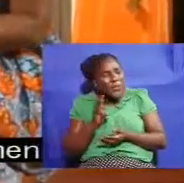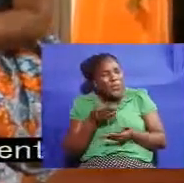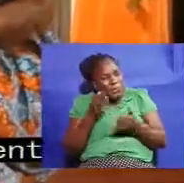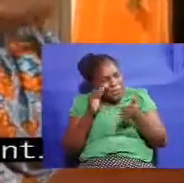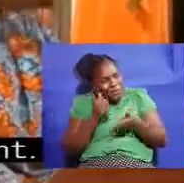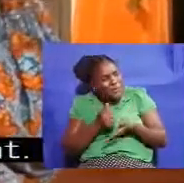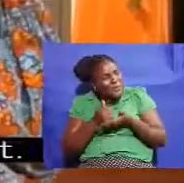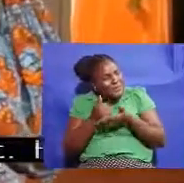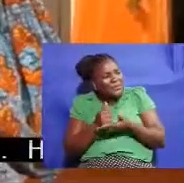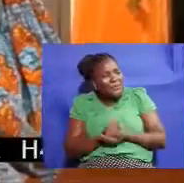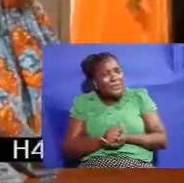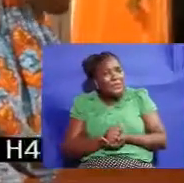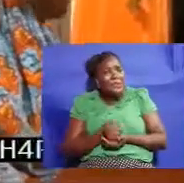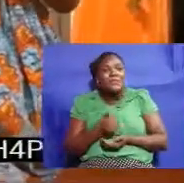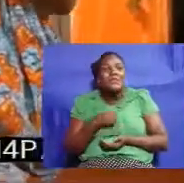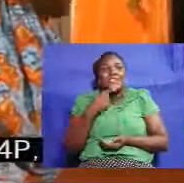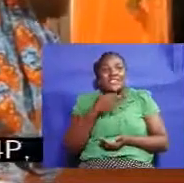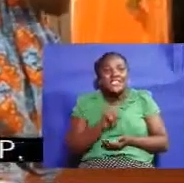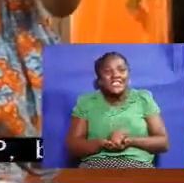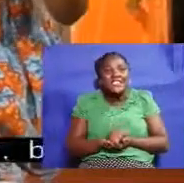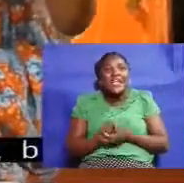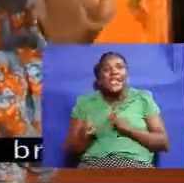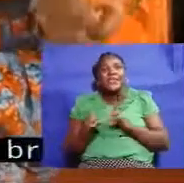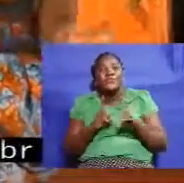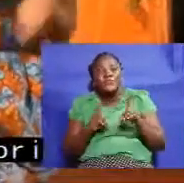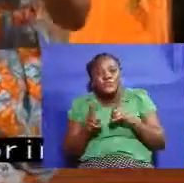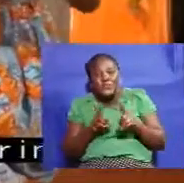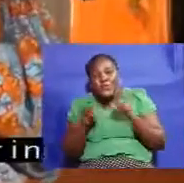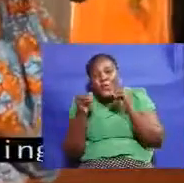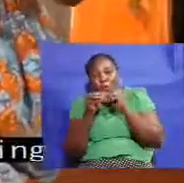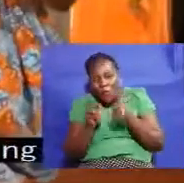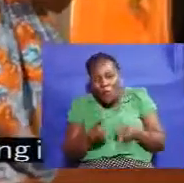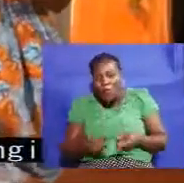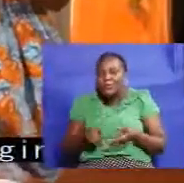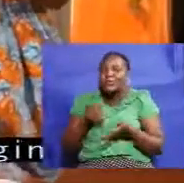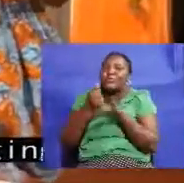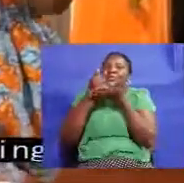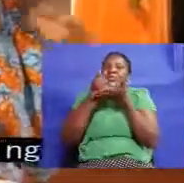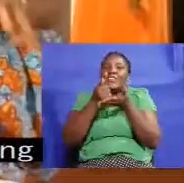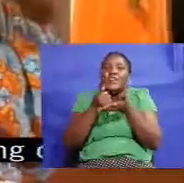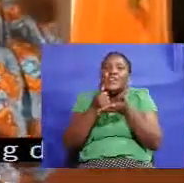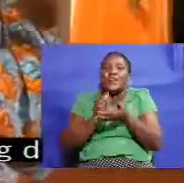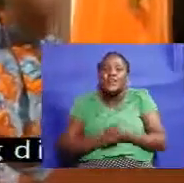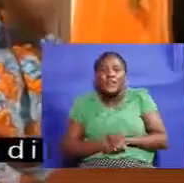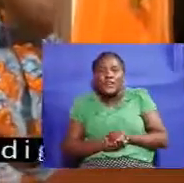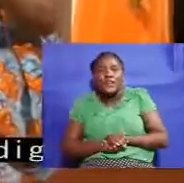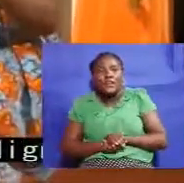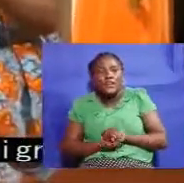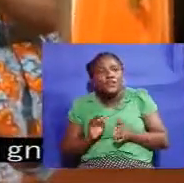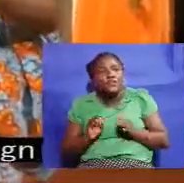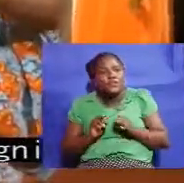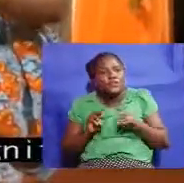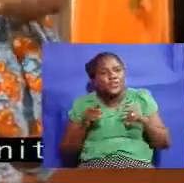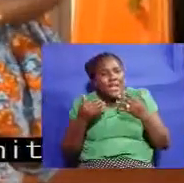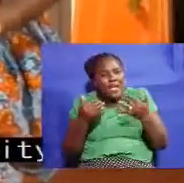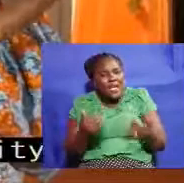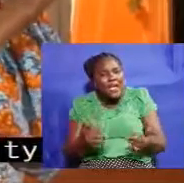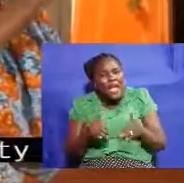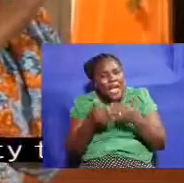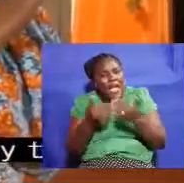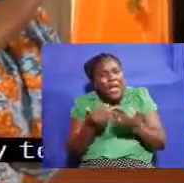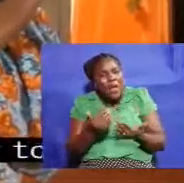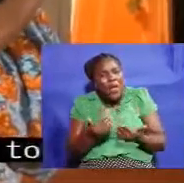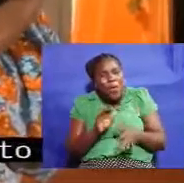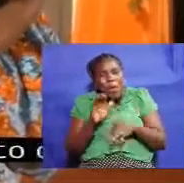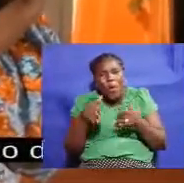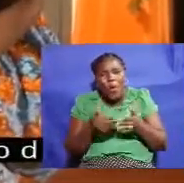is down. How come with all the arrangements, all you keep saying is, I hope to sort that out today. I hope to sort that out today. Are you